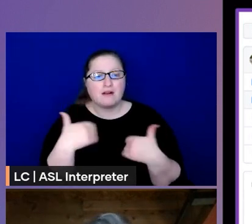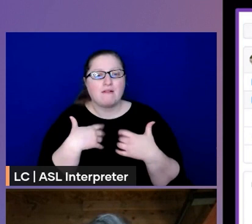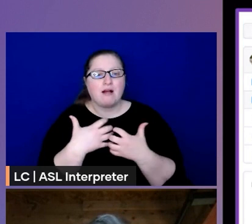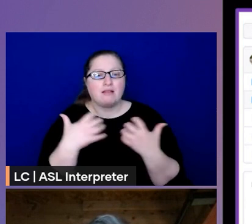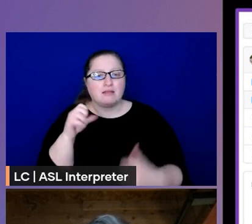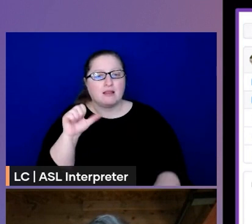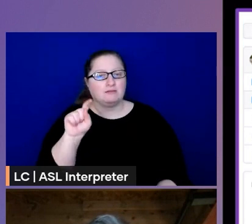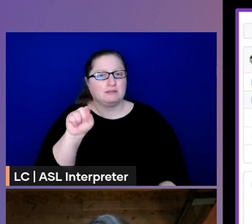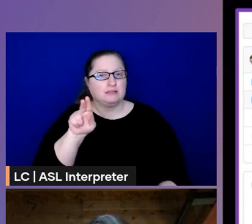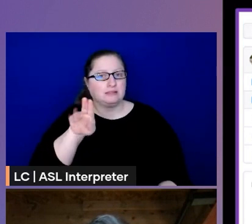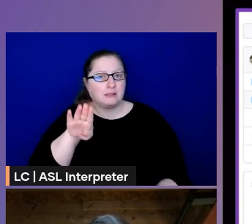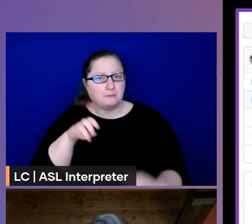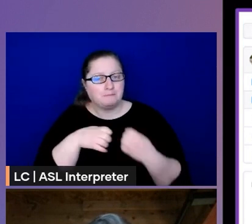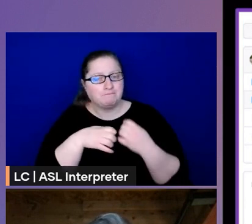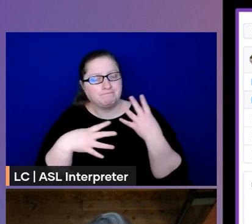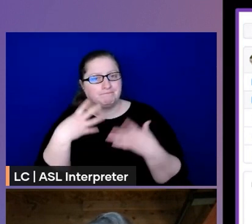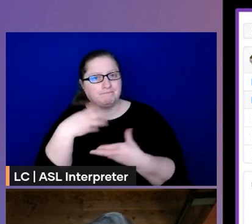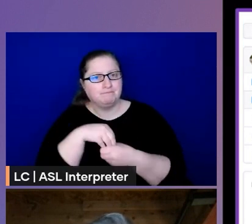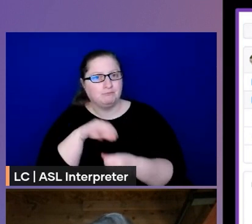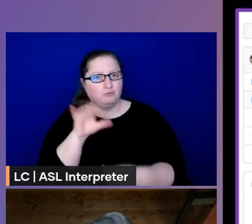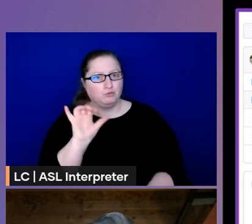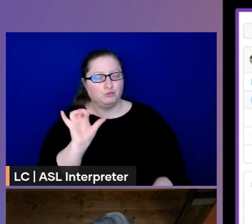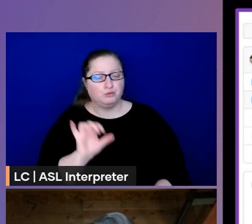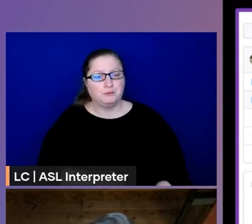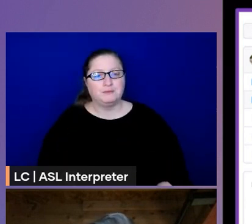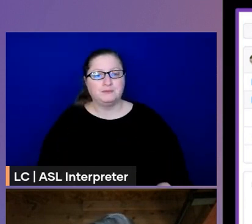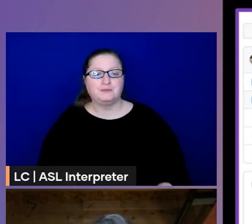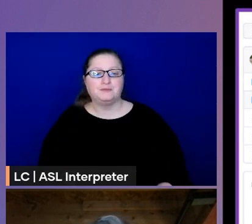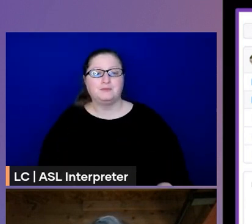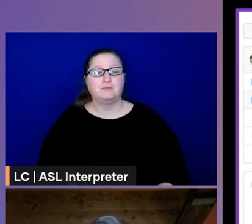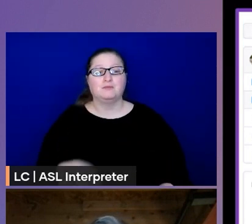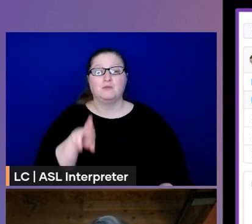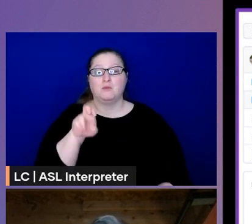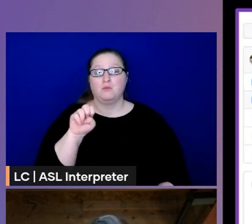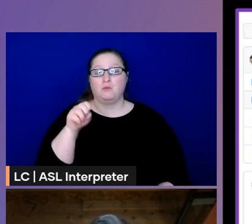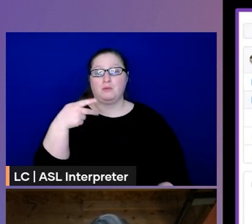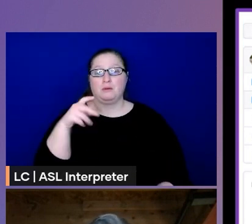well. And so the repo that I've made for this